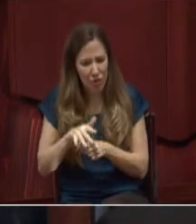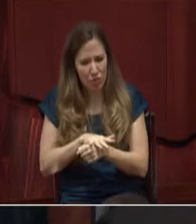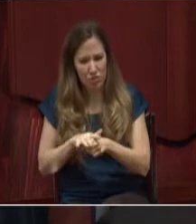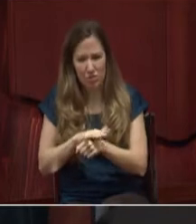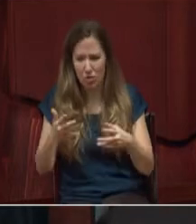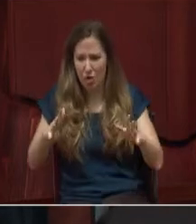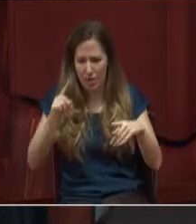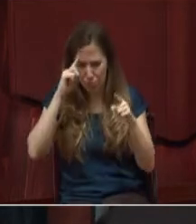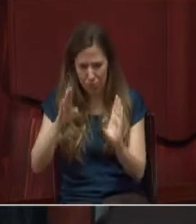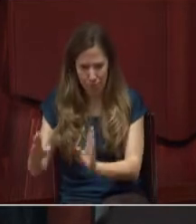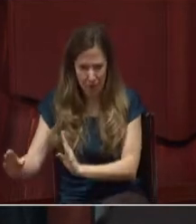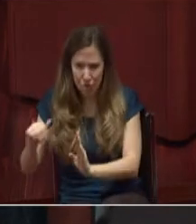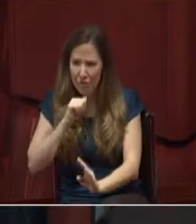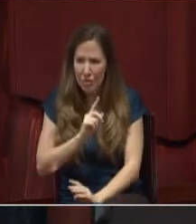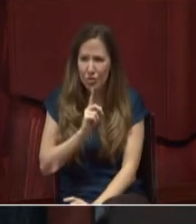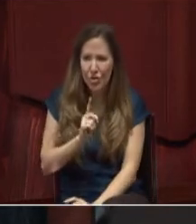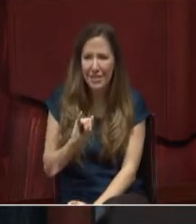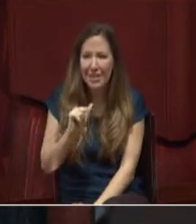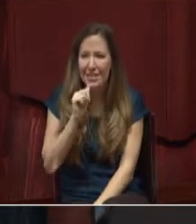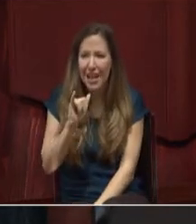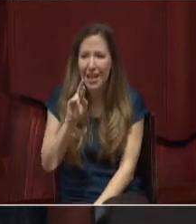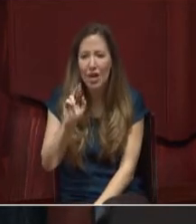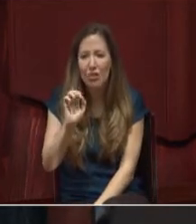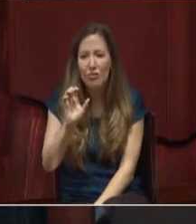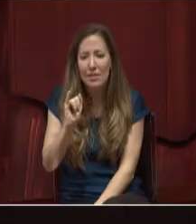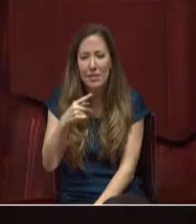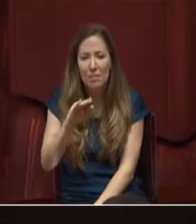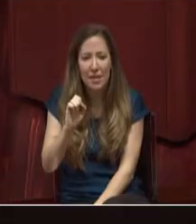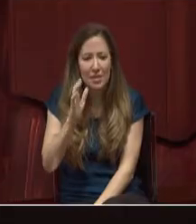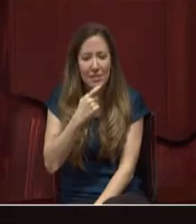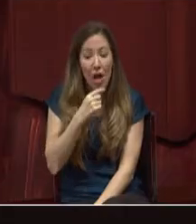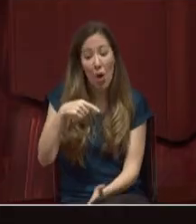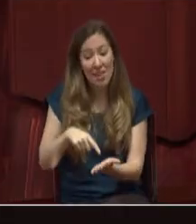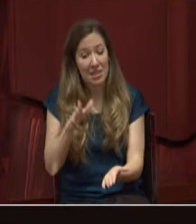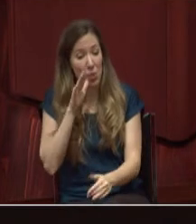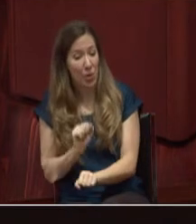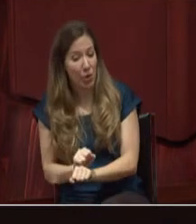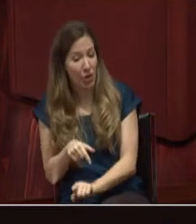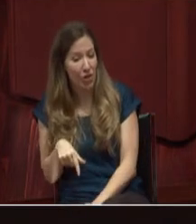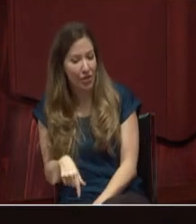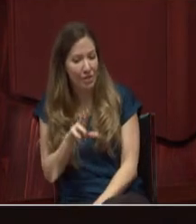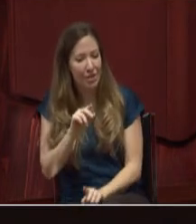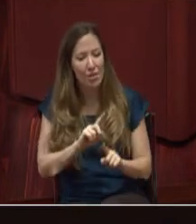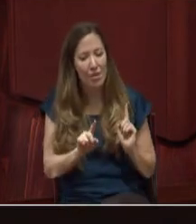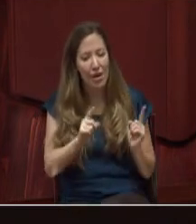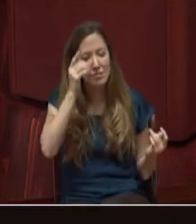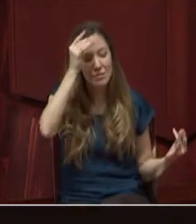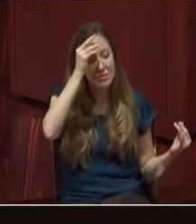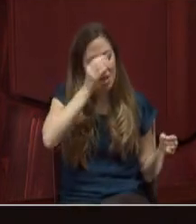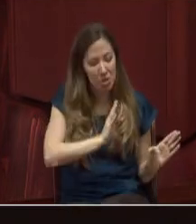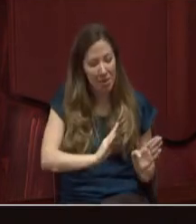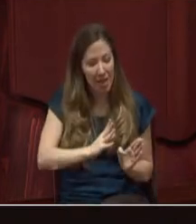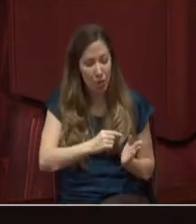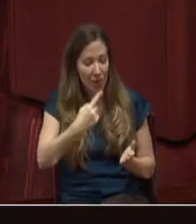So you're not quite sure. It's not like it's a recipe that you're going to pull out and say, this is going to work. But you do some contingency planning, and you